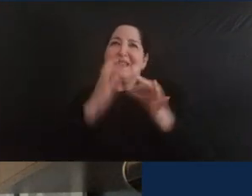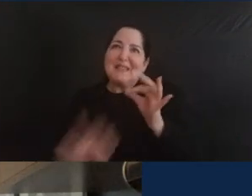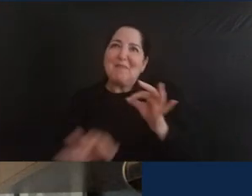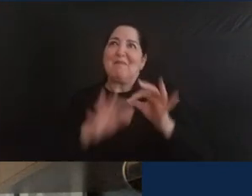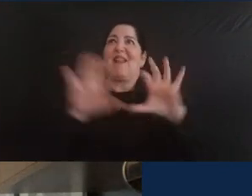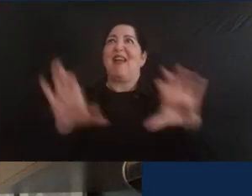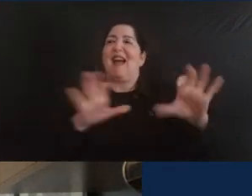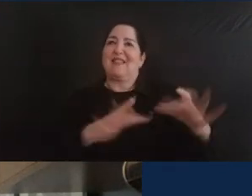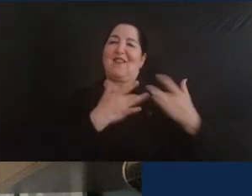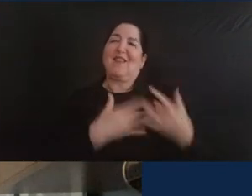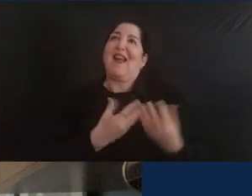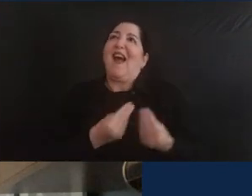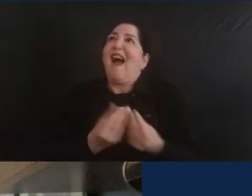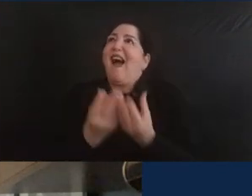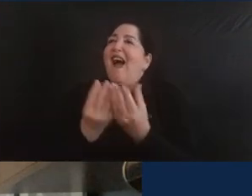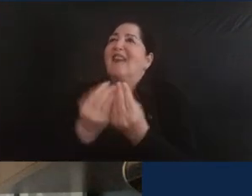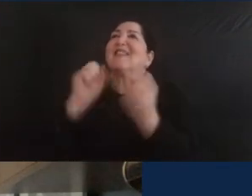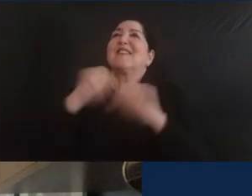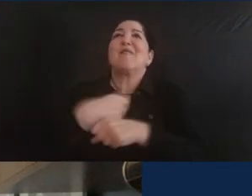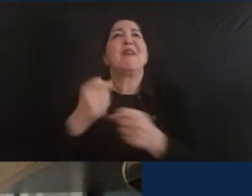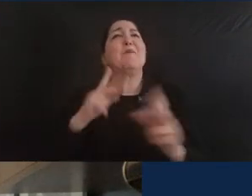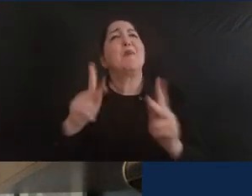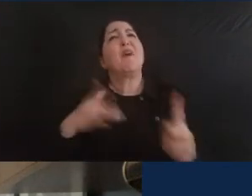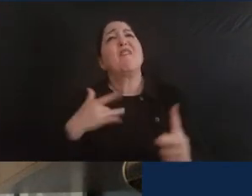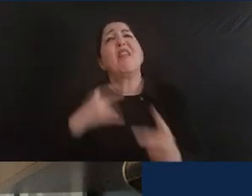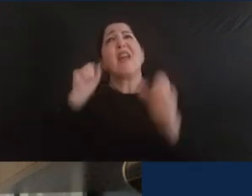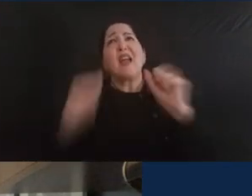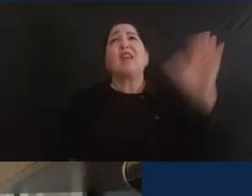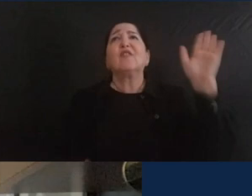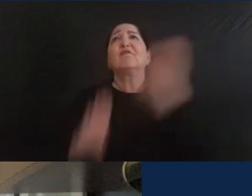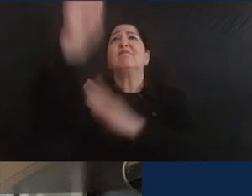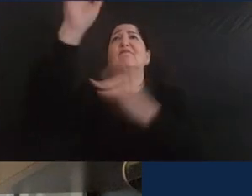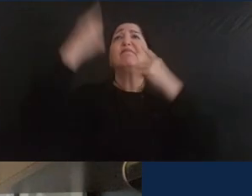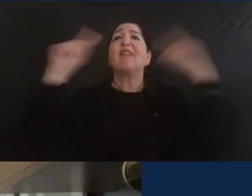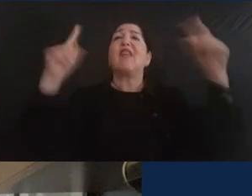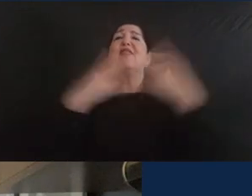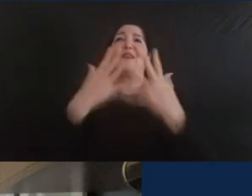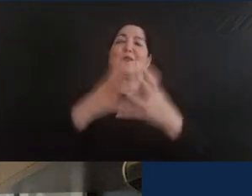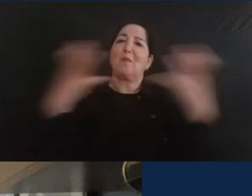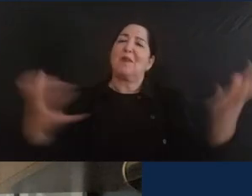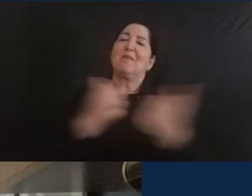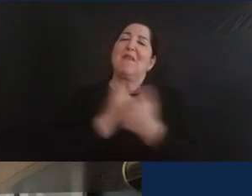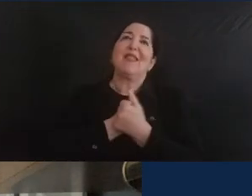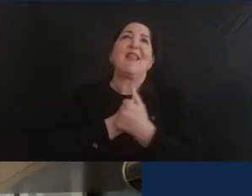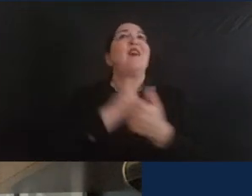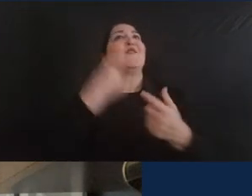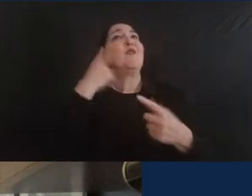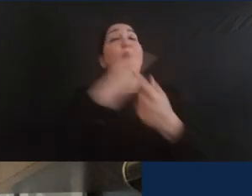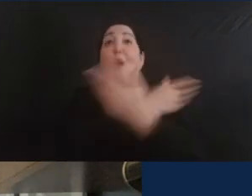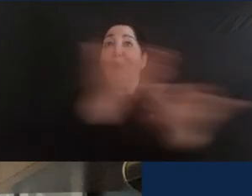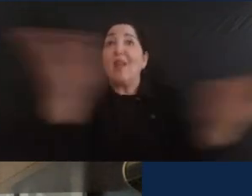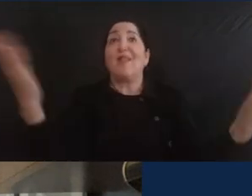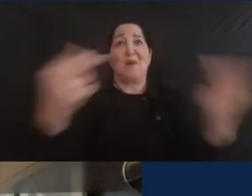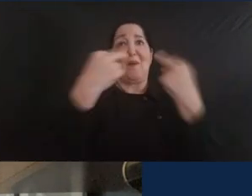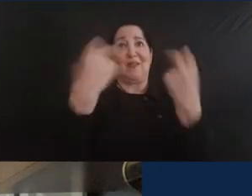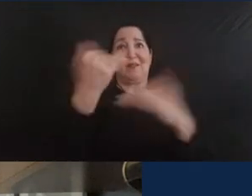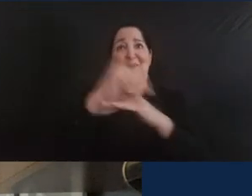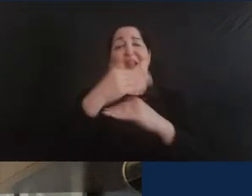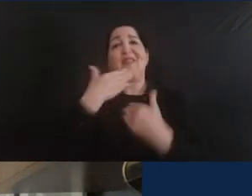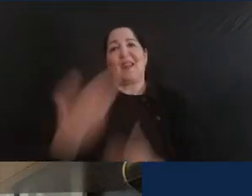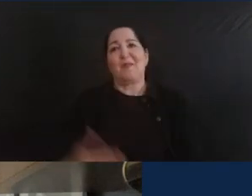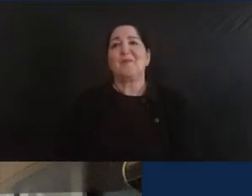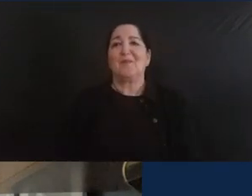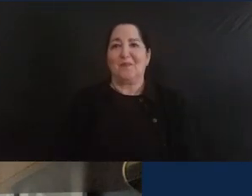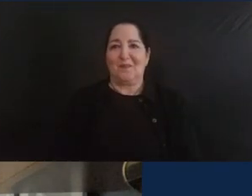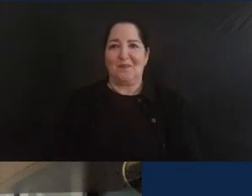of how simple acts of kindness can make people believe that they can soar. Thank you all so much, and my love and best wishes to all